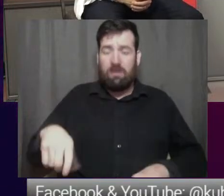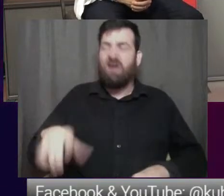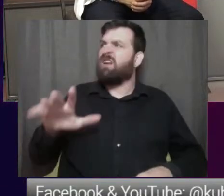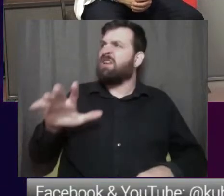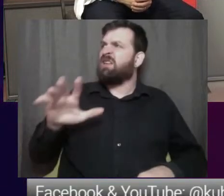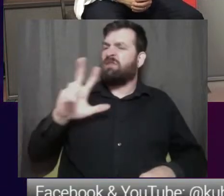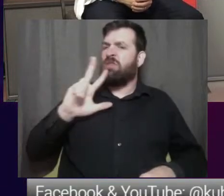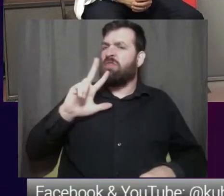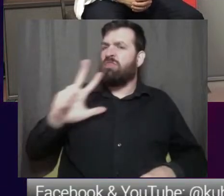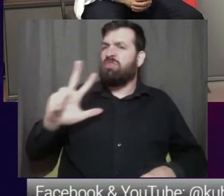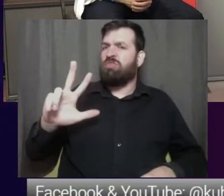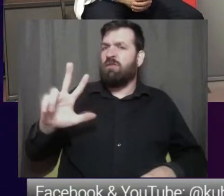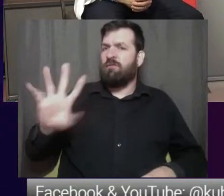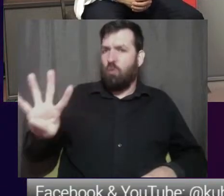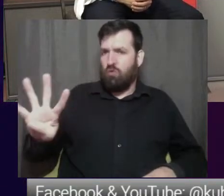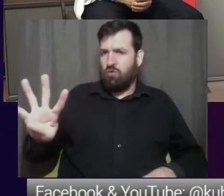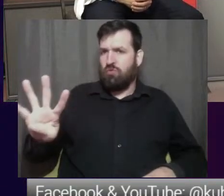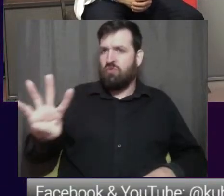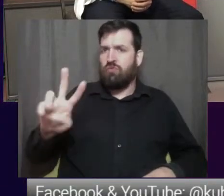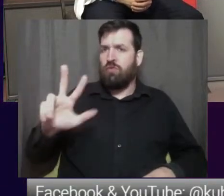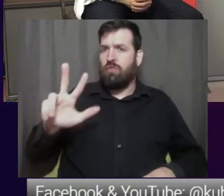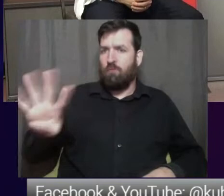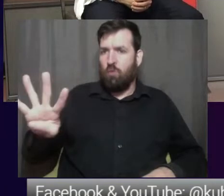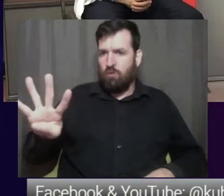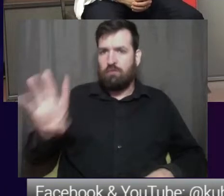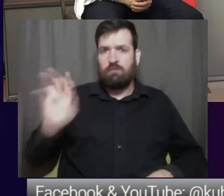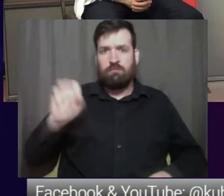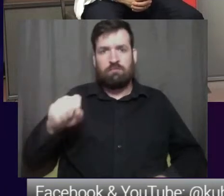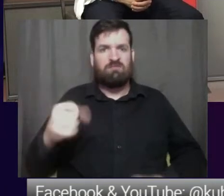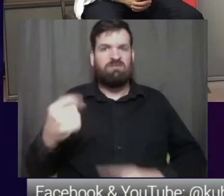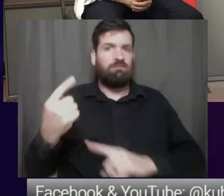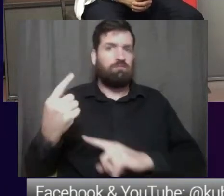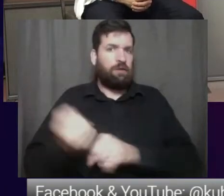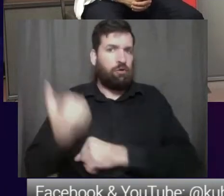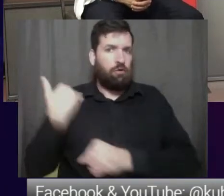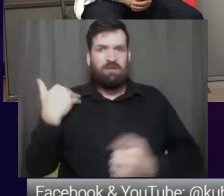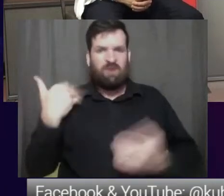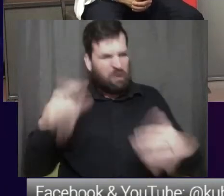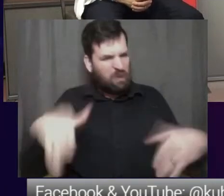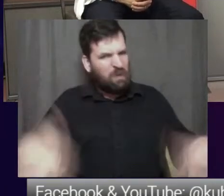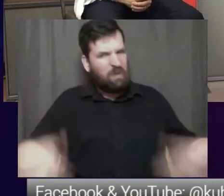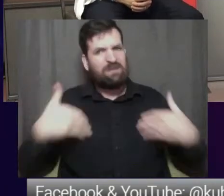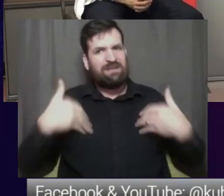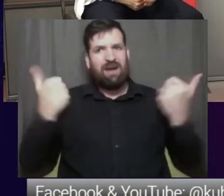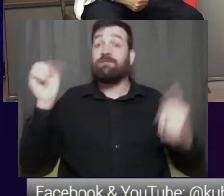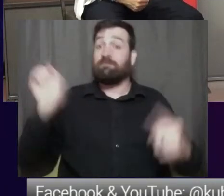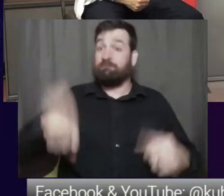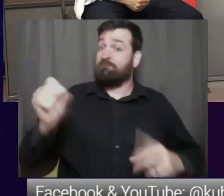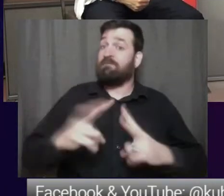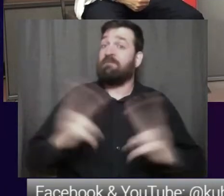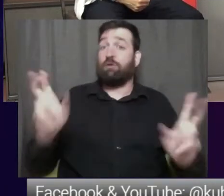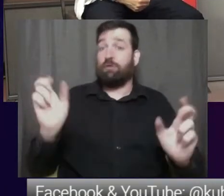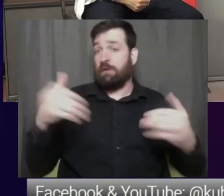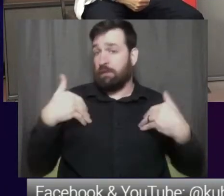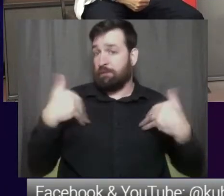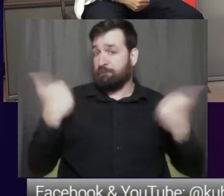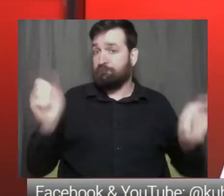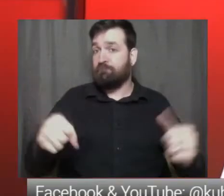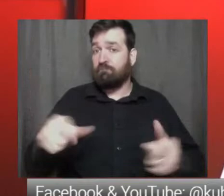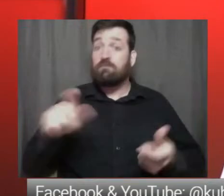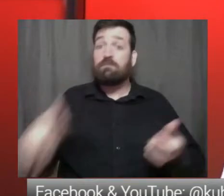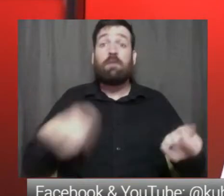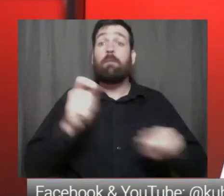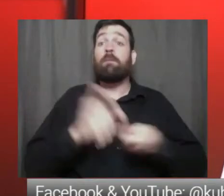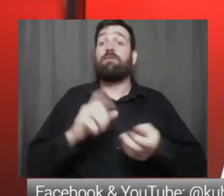34, I guess. 34. Yeah, so that was it was young. Yes. Yeah. Super young to have this condition. So specifically regarding